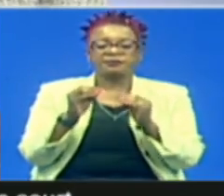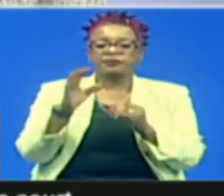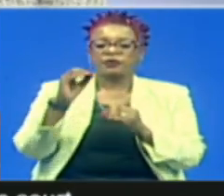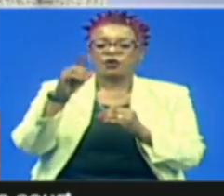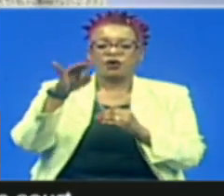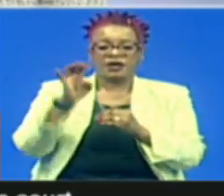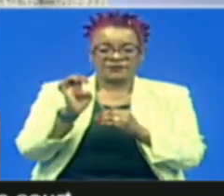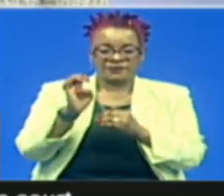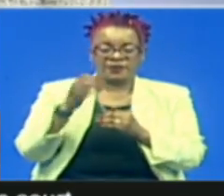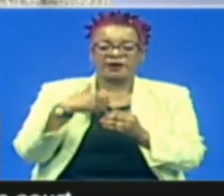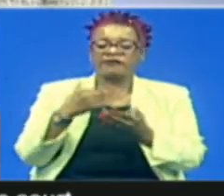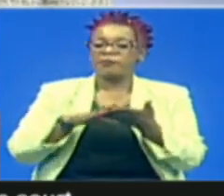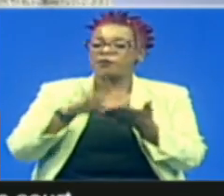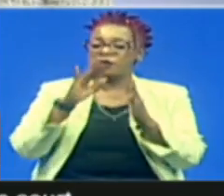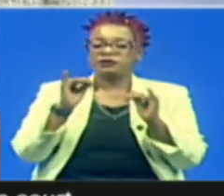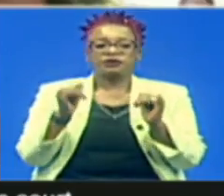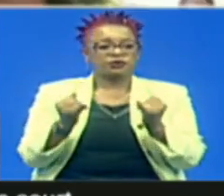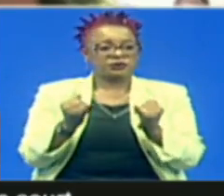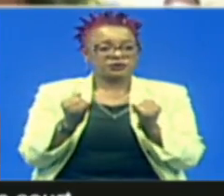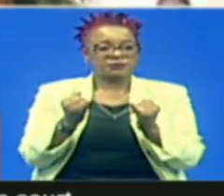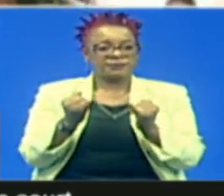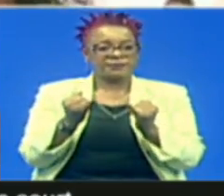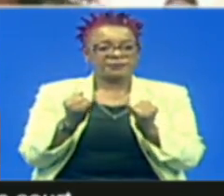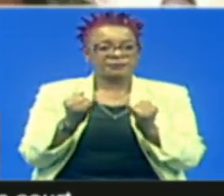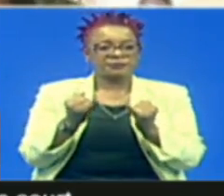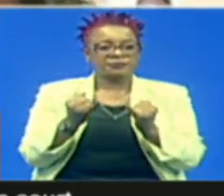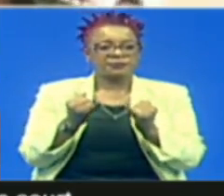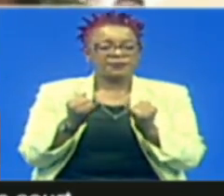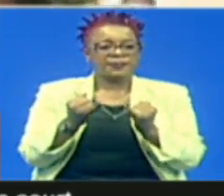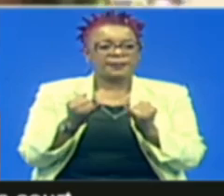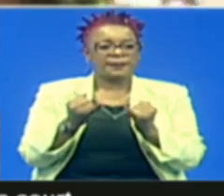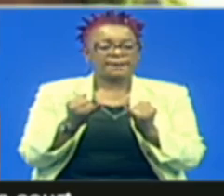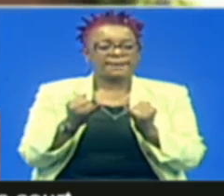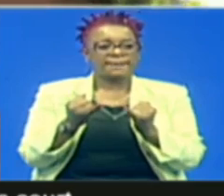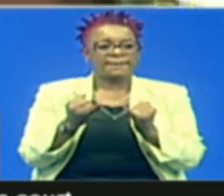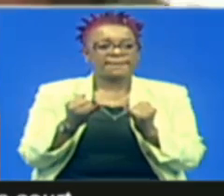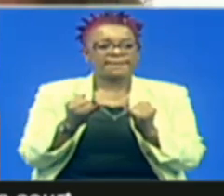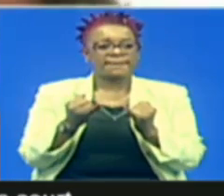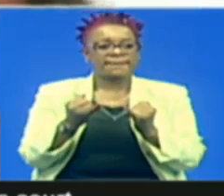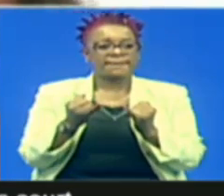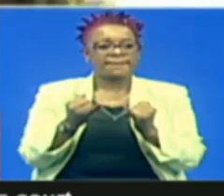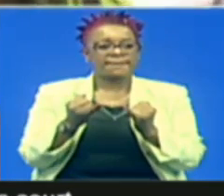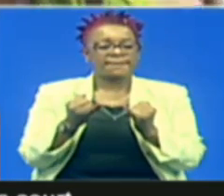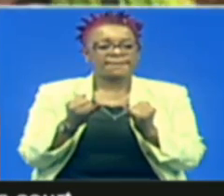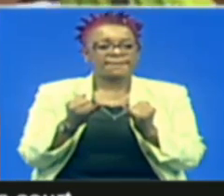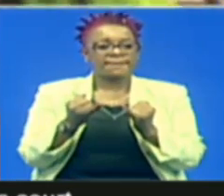with more on the Kiambu County fallout.